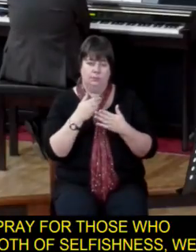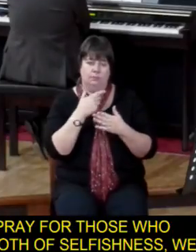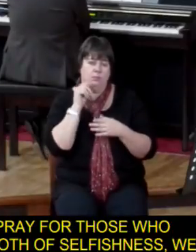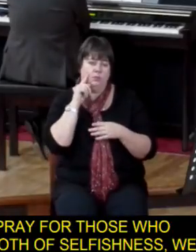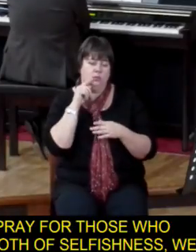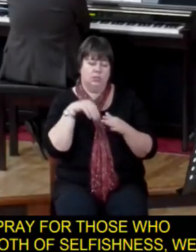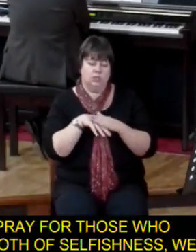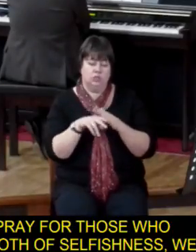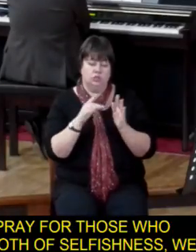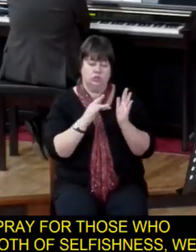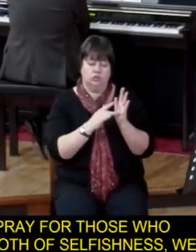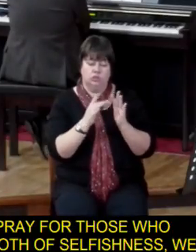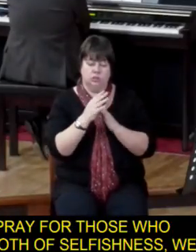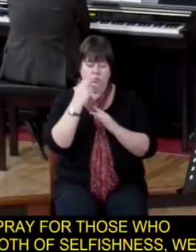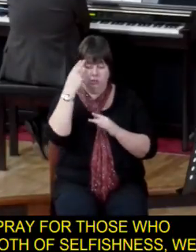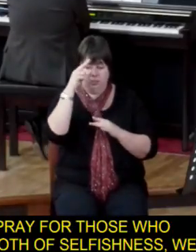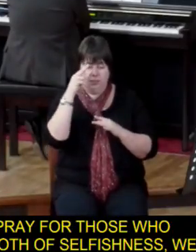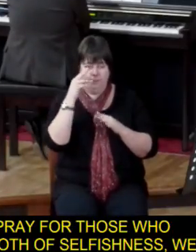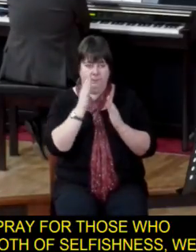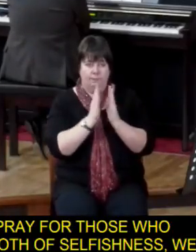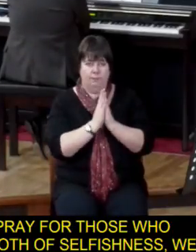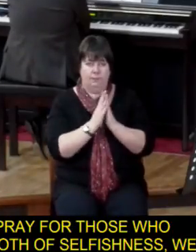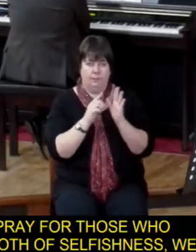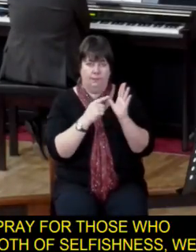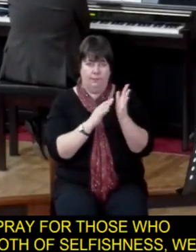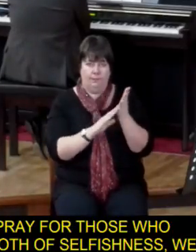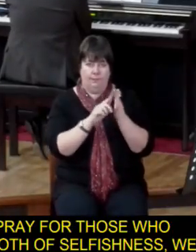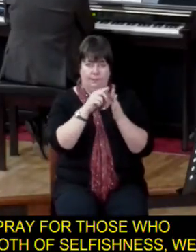pray. Amen.